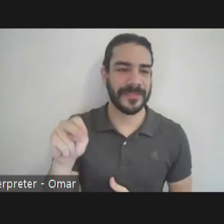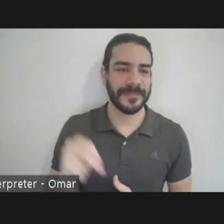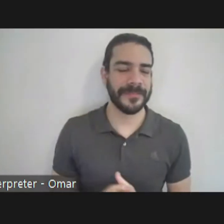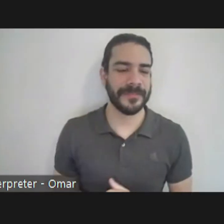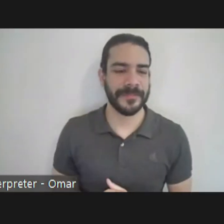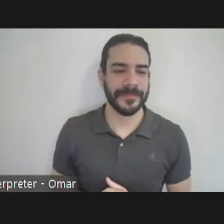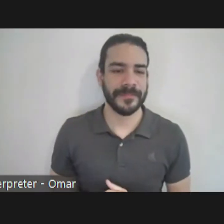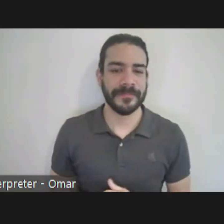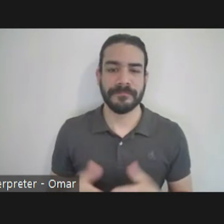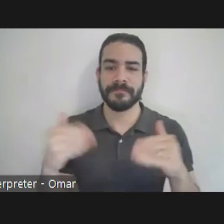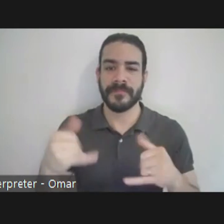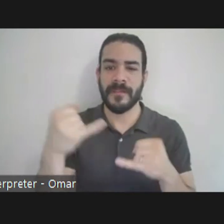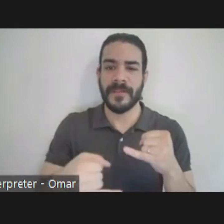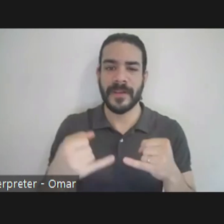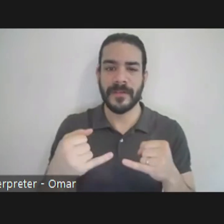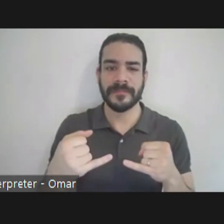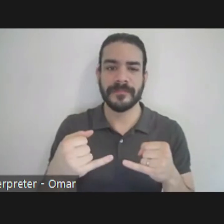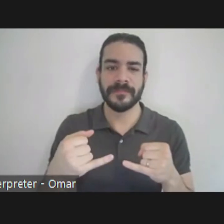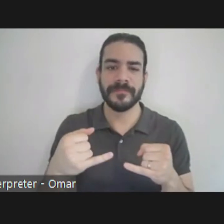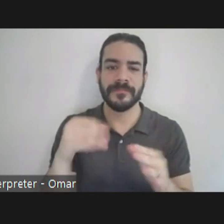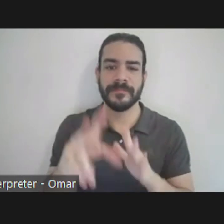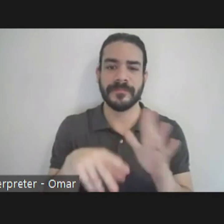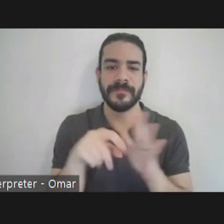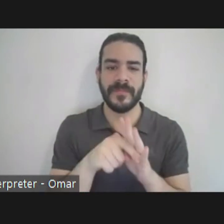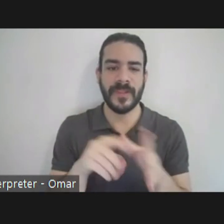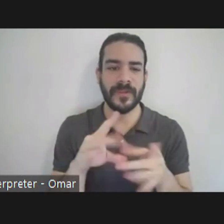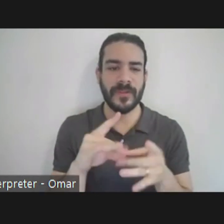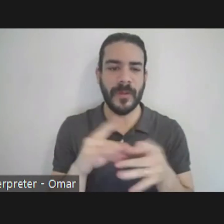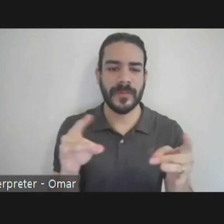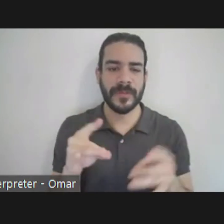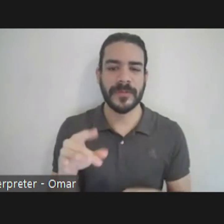commenter is Alistair Watson.